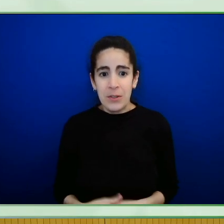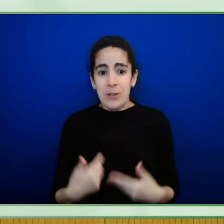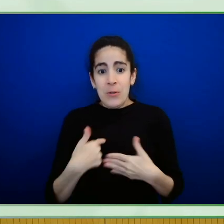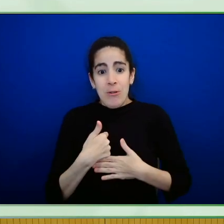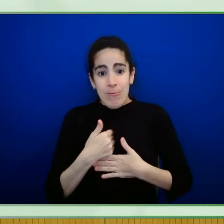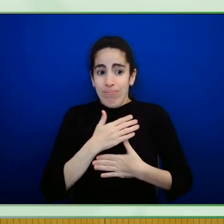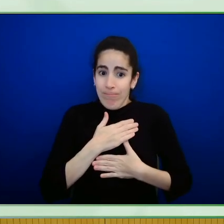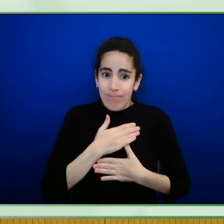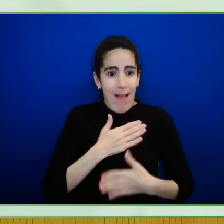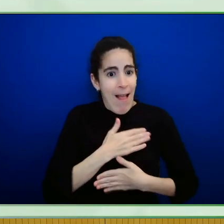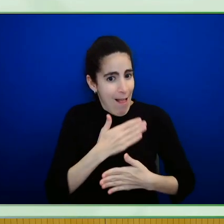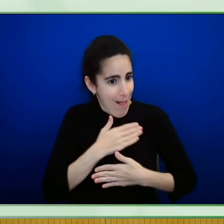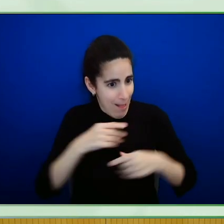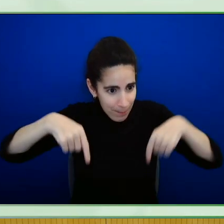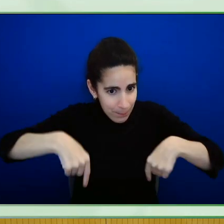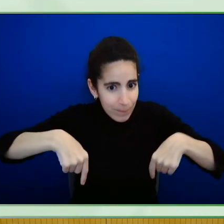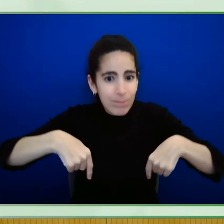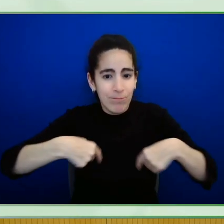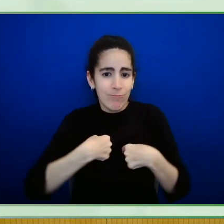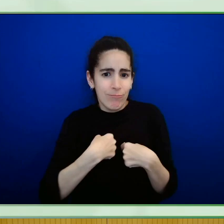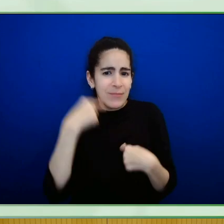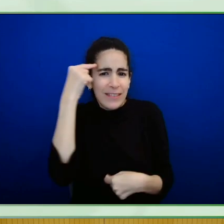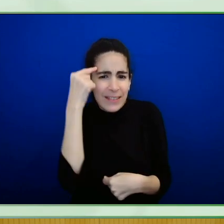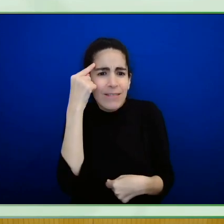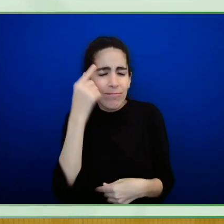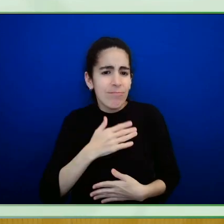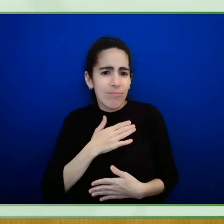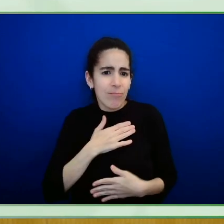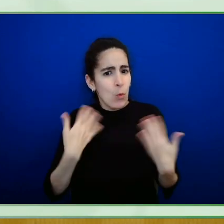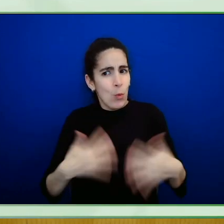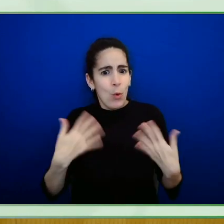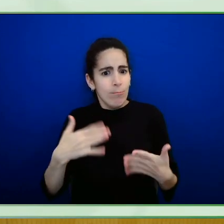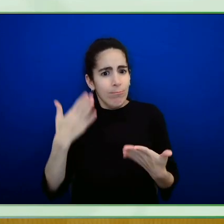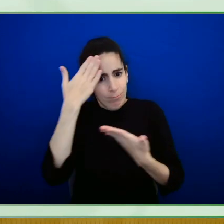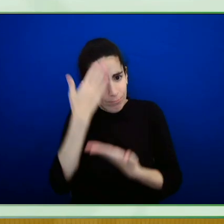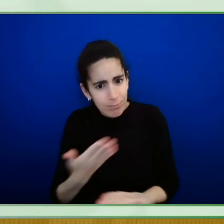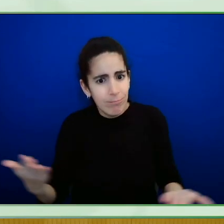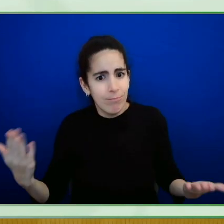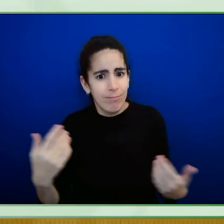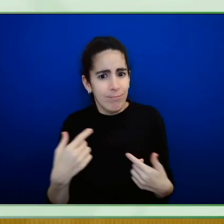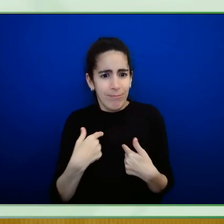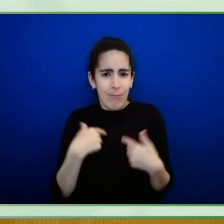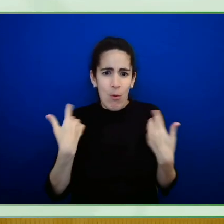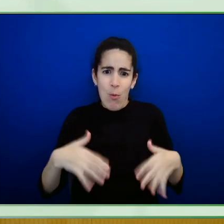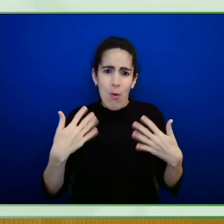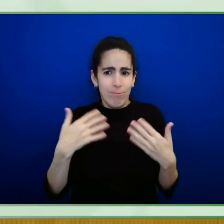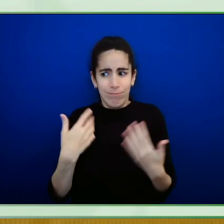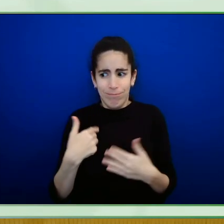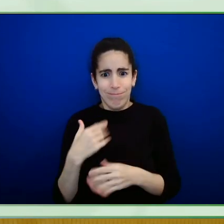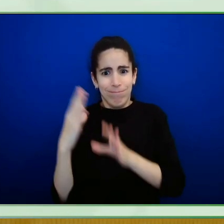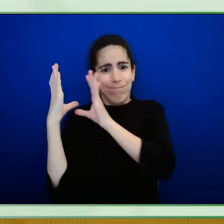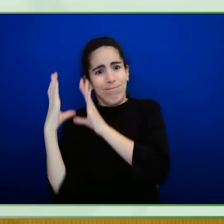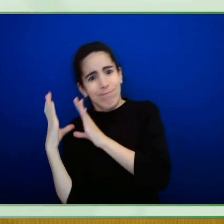today. I think it's an honor and a really big responsibility speaking to you. You are